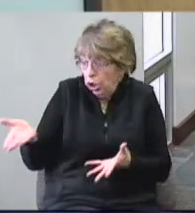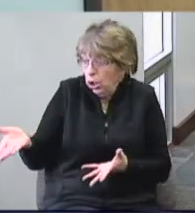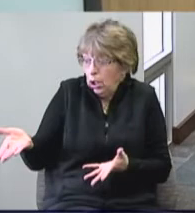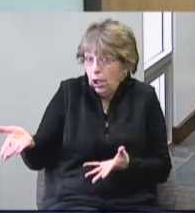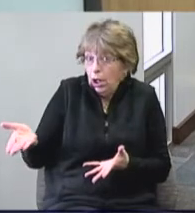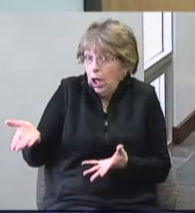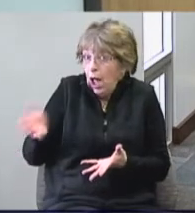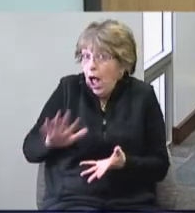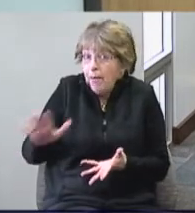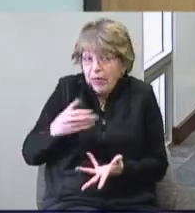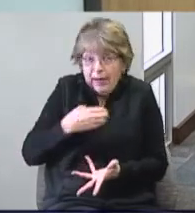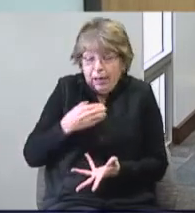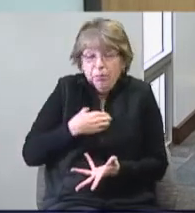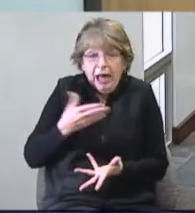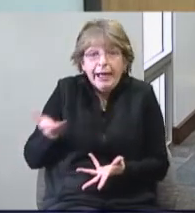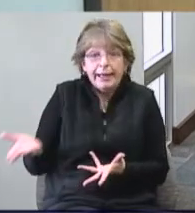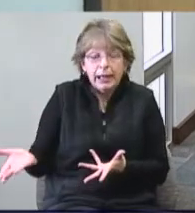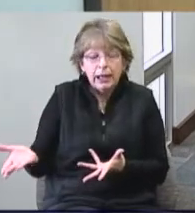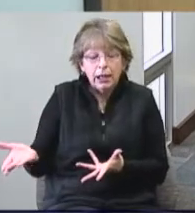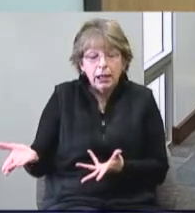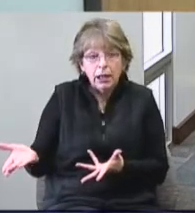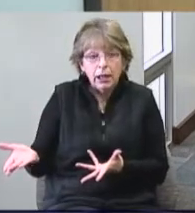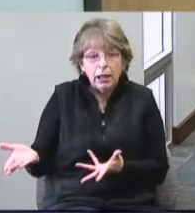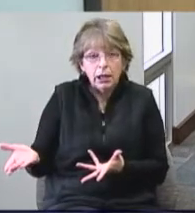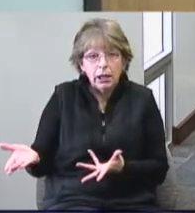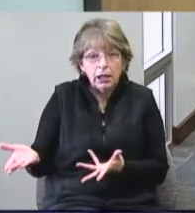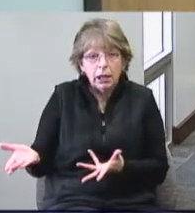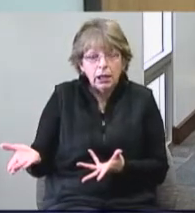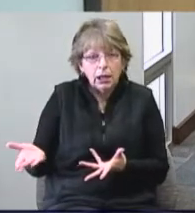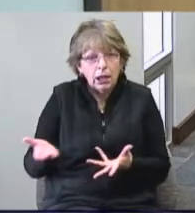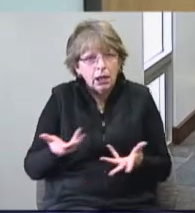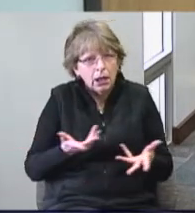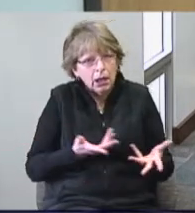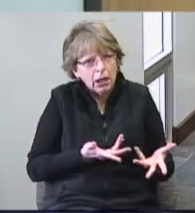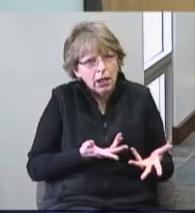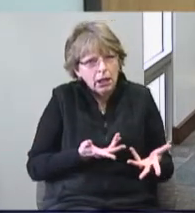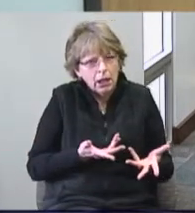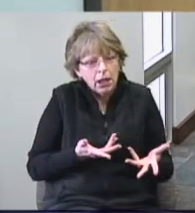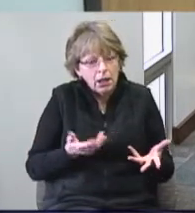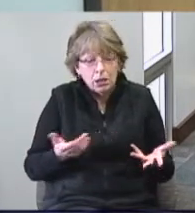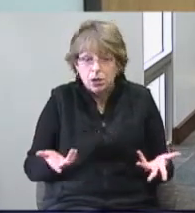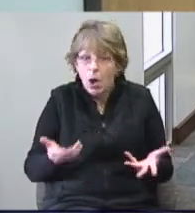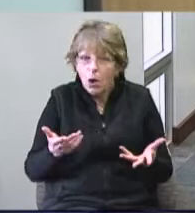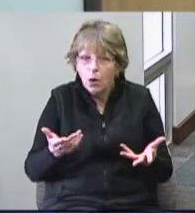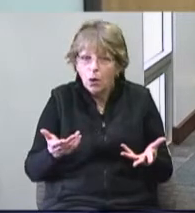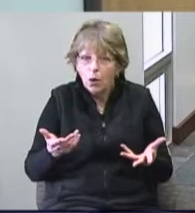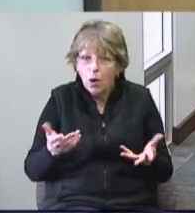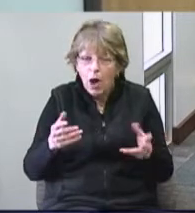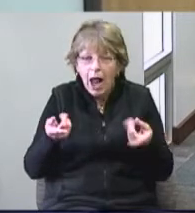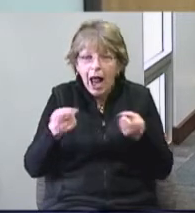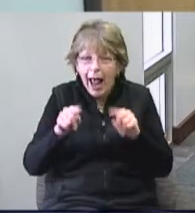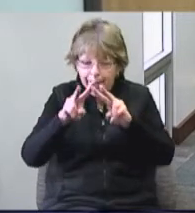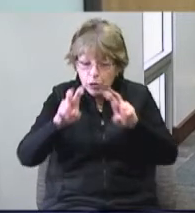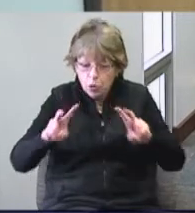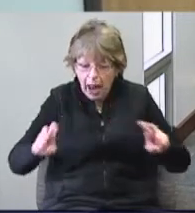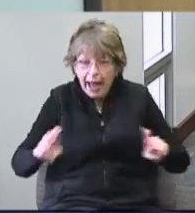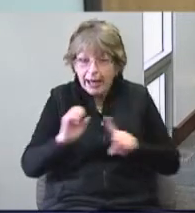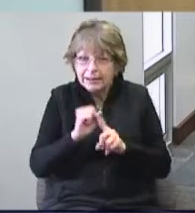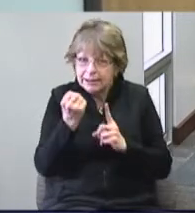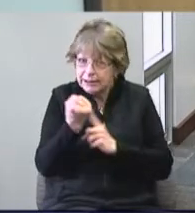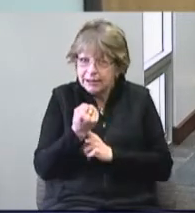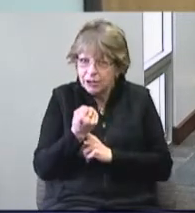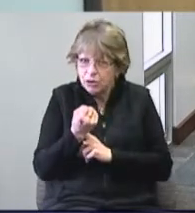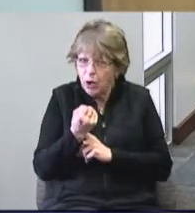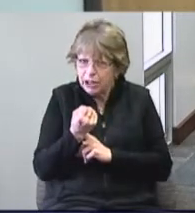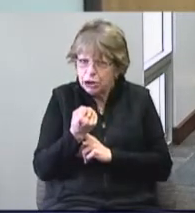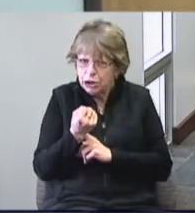complaint was made. So to lump Officer Malvo in with Officer Ragosa in analyzing the situation was a serious